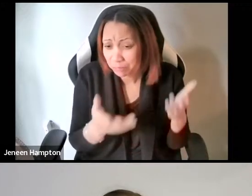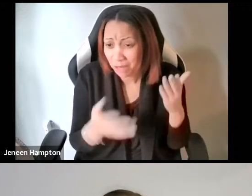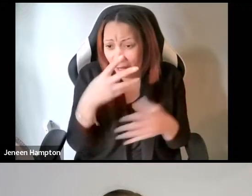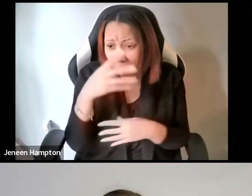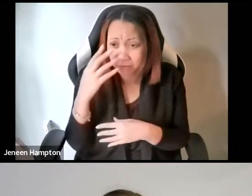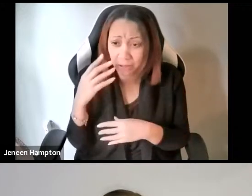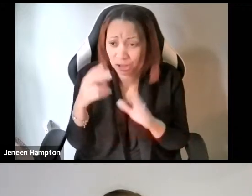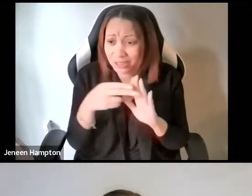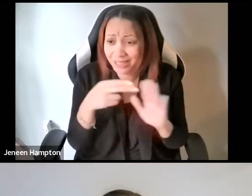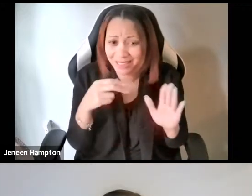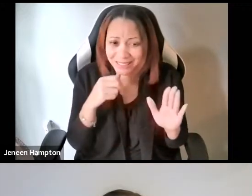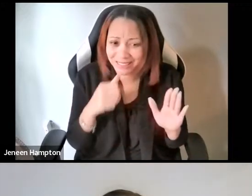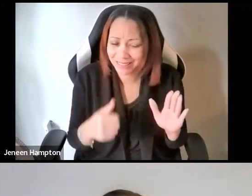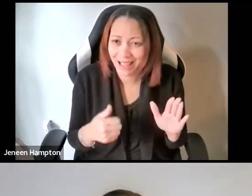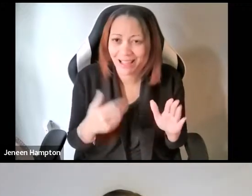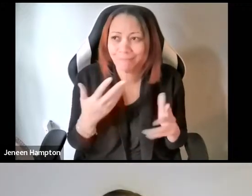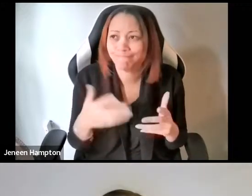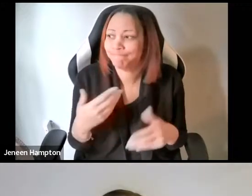status that's not,